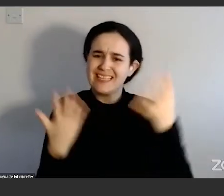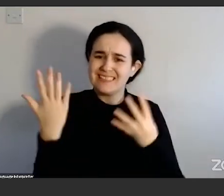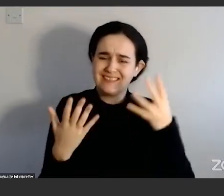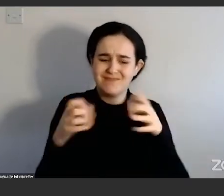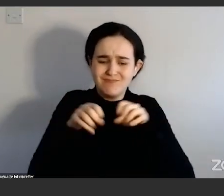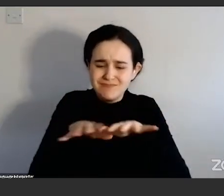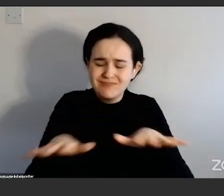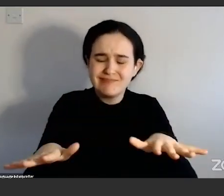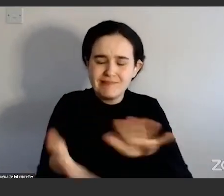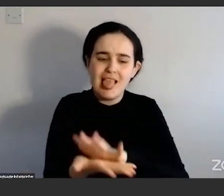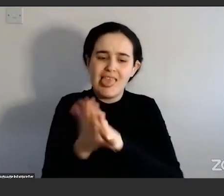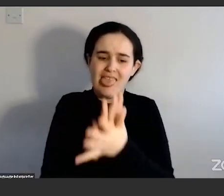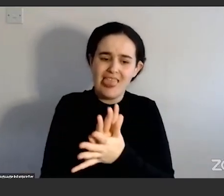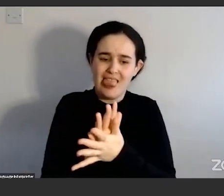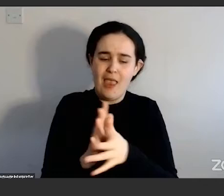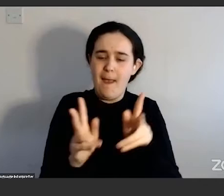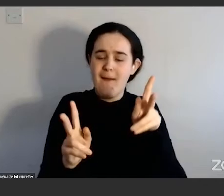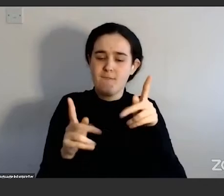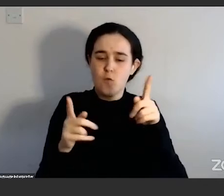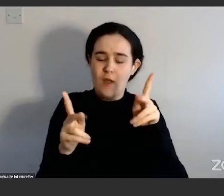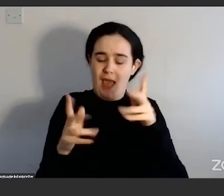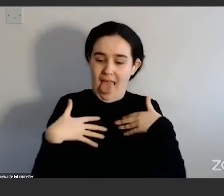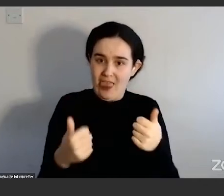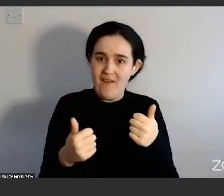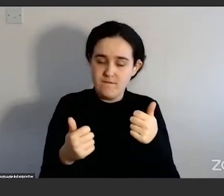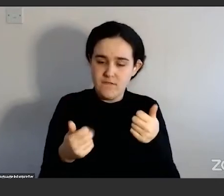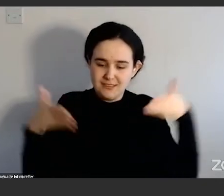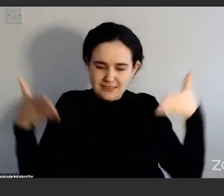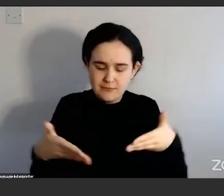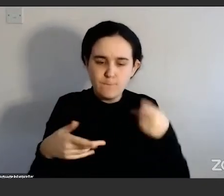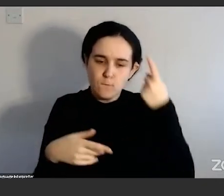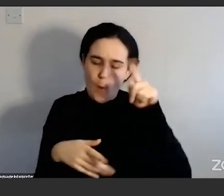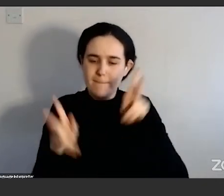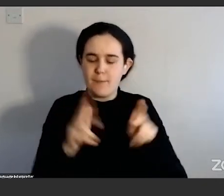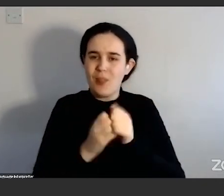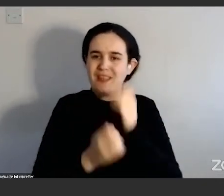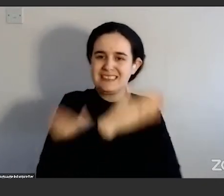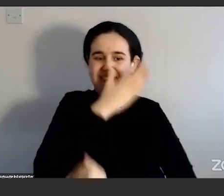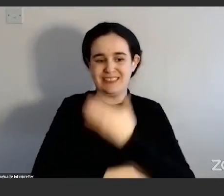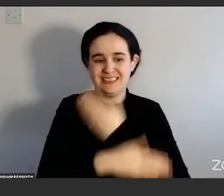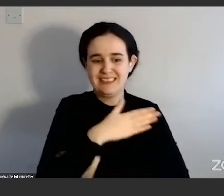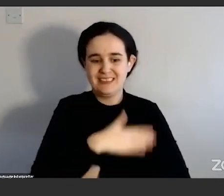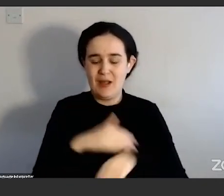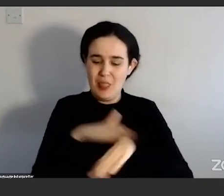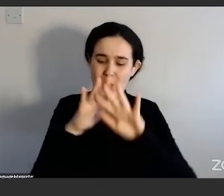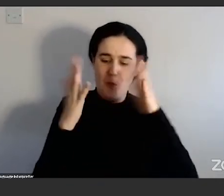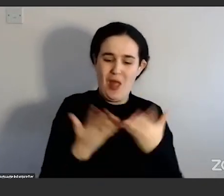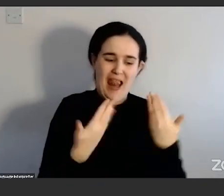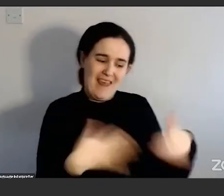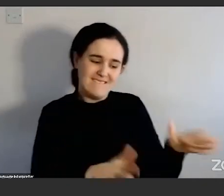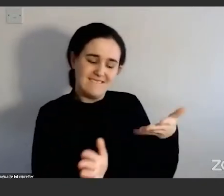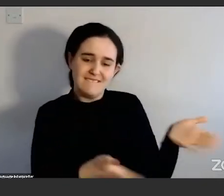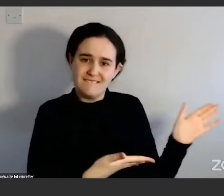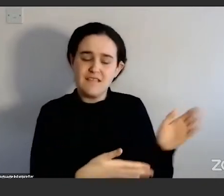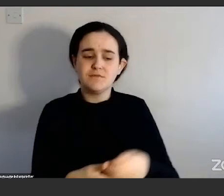particularly impacted on people with disabilities. Yet the UN Convention on the Rights of Persons with Disabilities states that